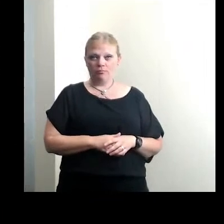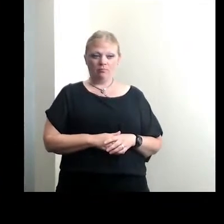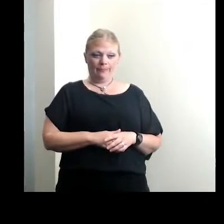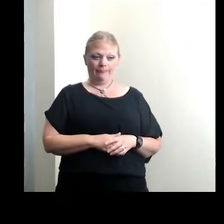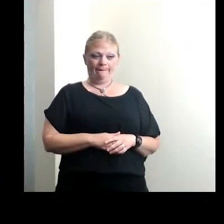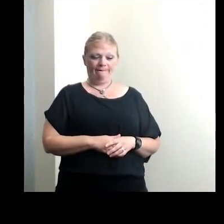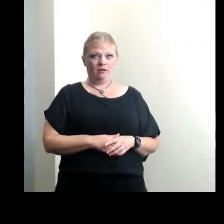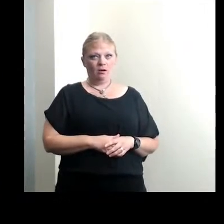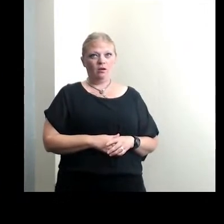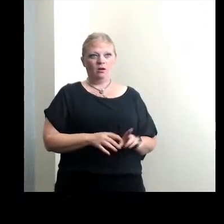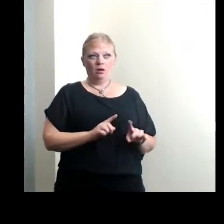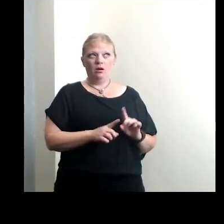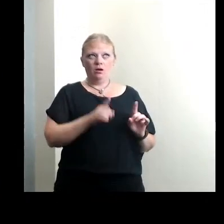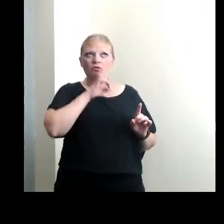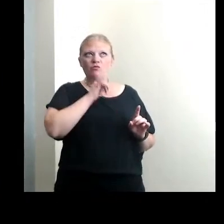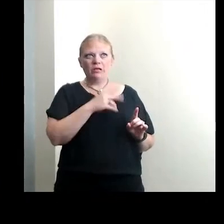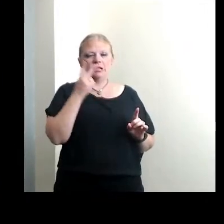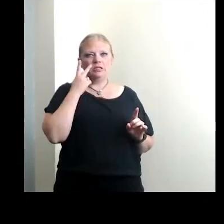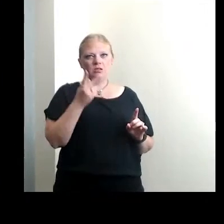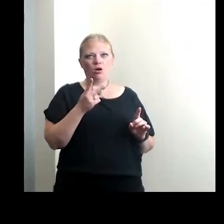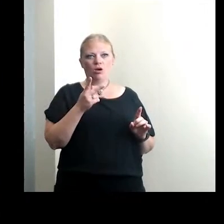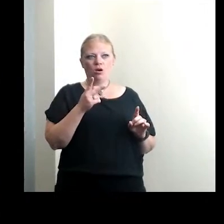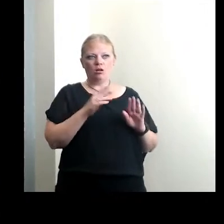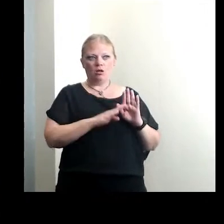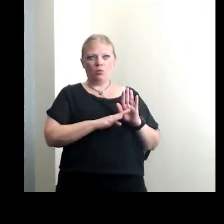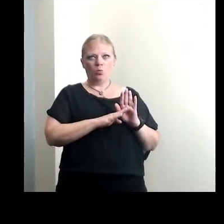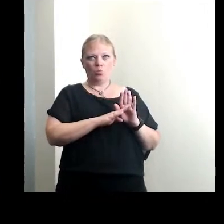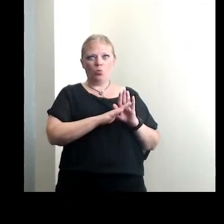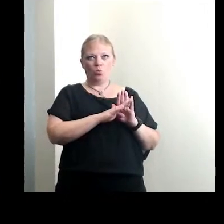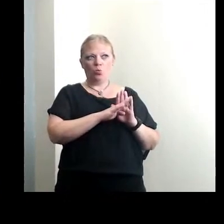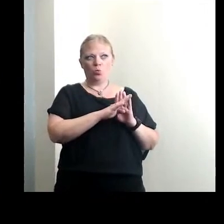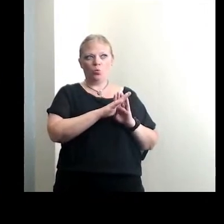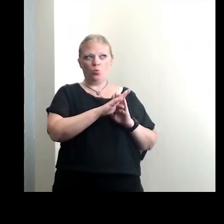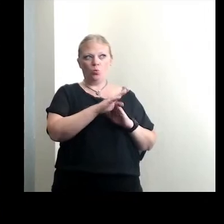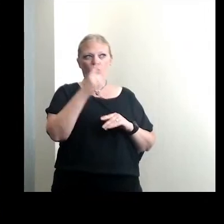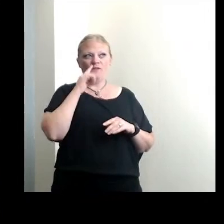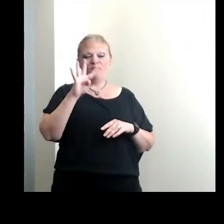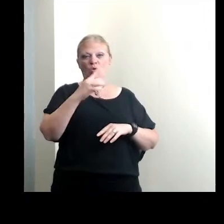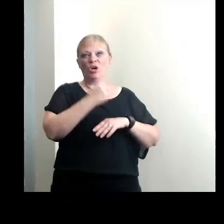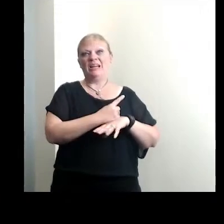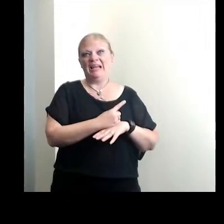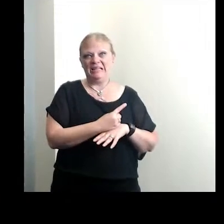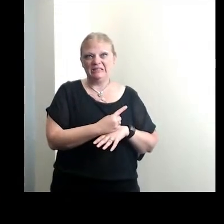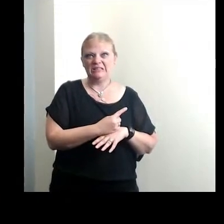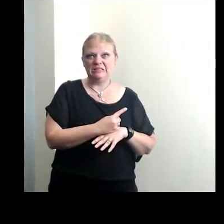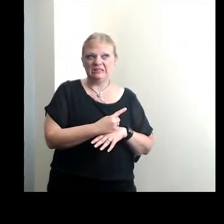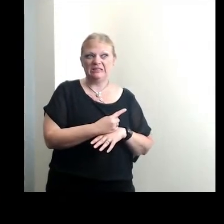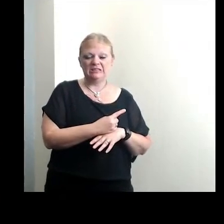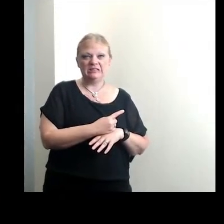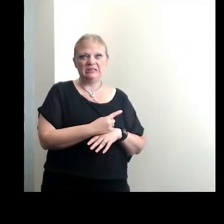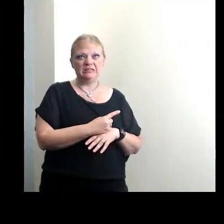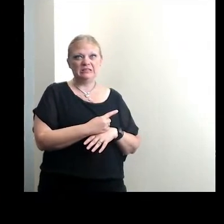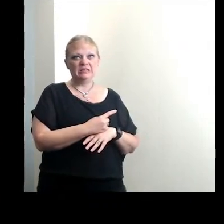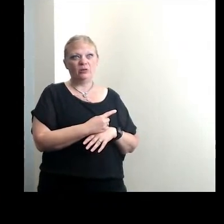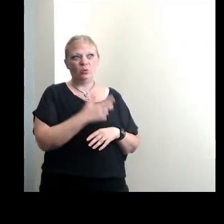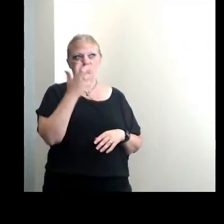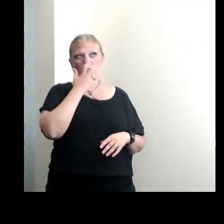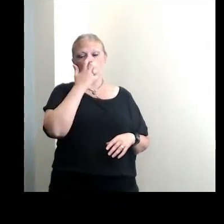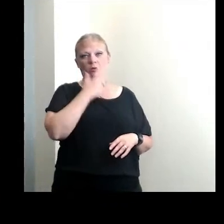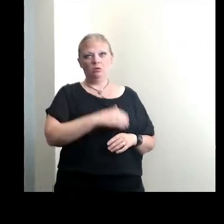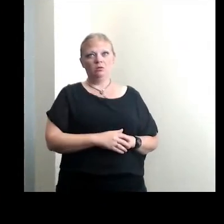we were really seeing a upward trend over a 4-day period that was pretty marked. We sort